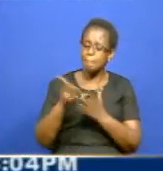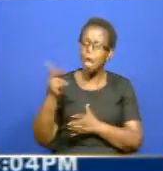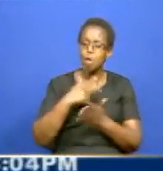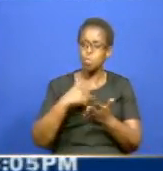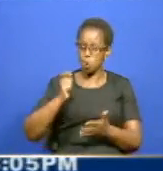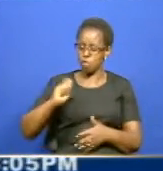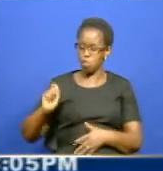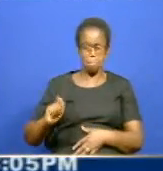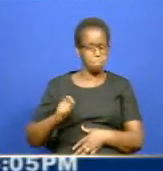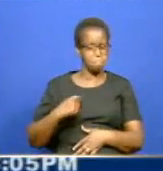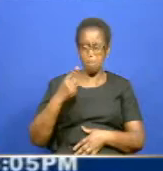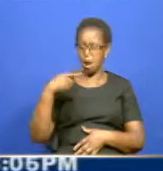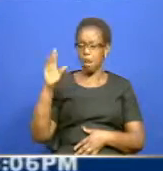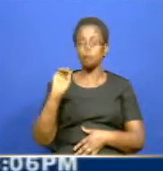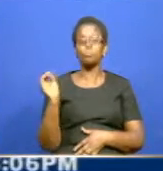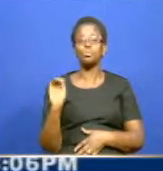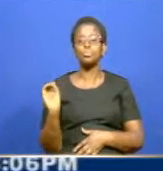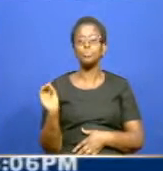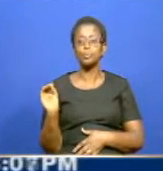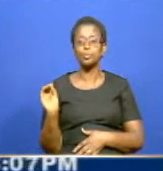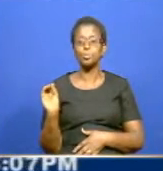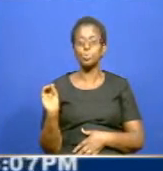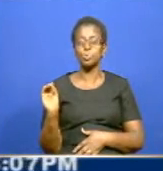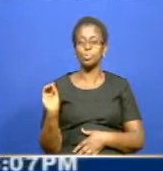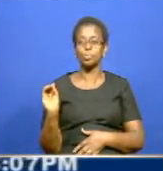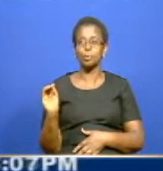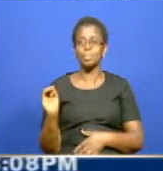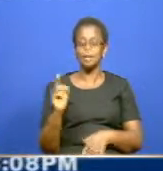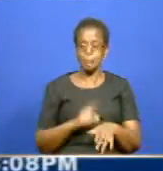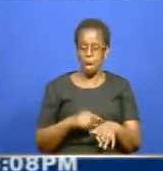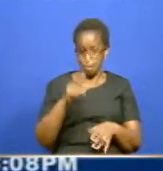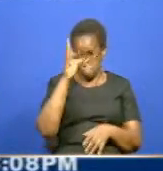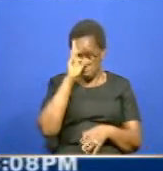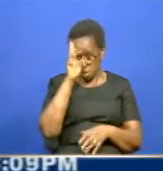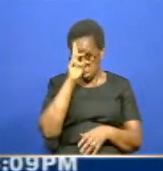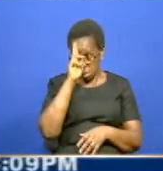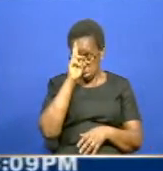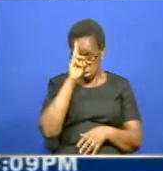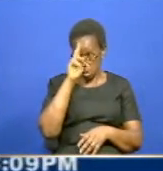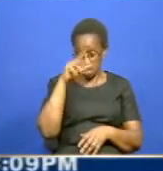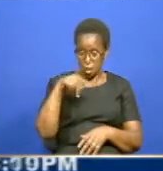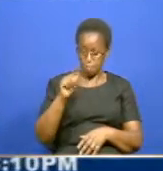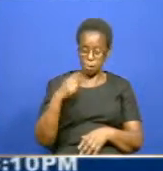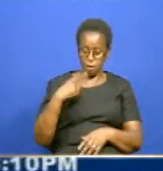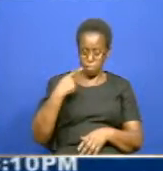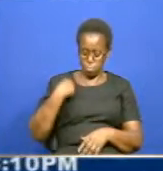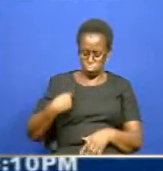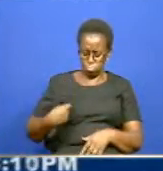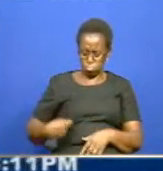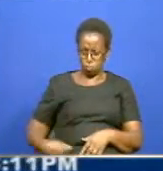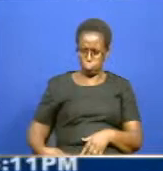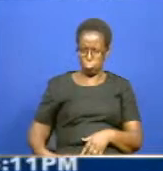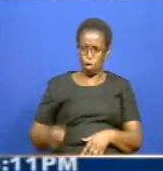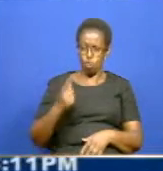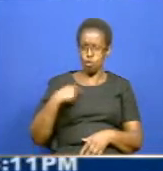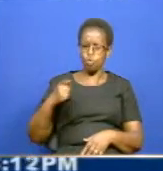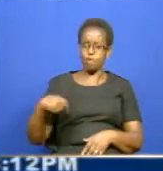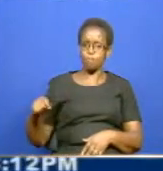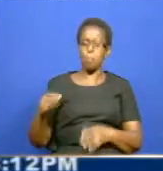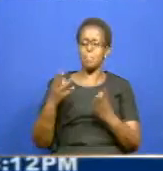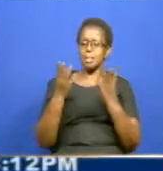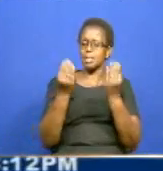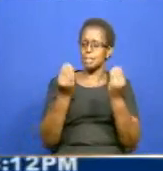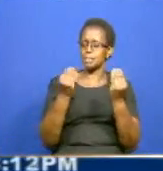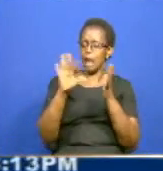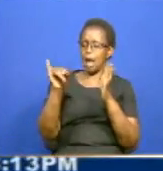uniform is a form of patriotism. When the police officers are in uniform, it identifies them as